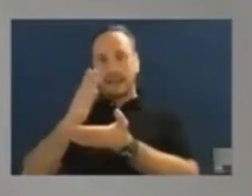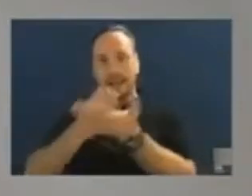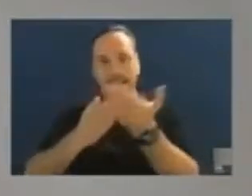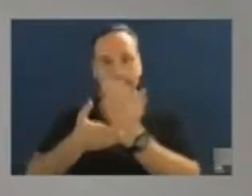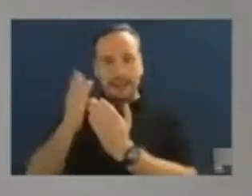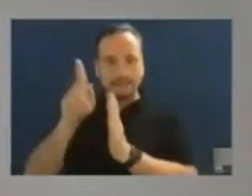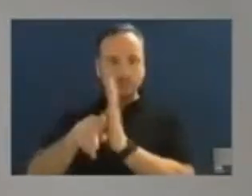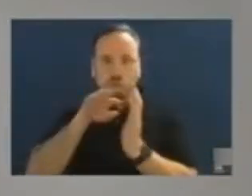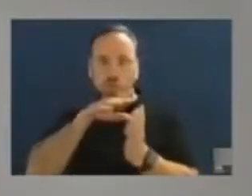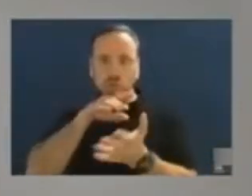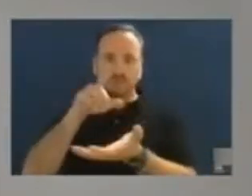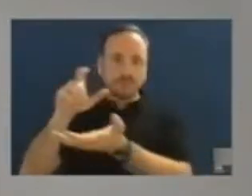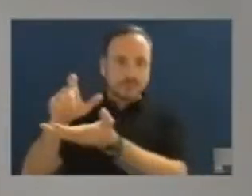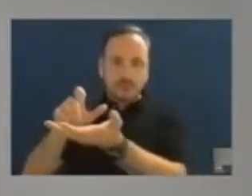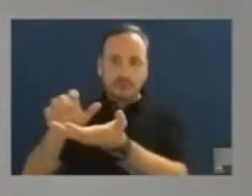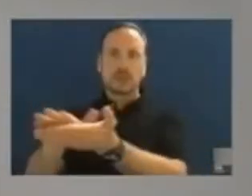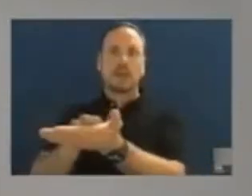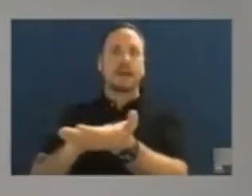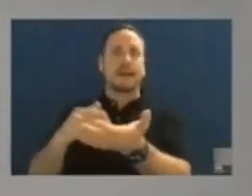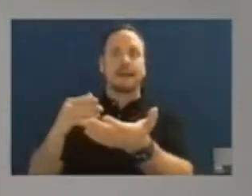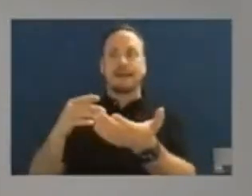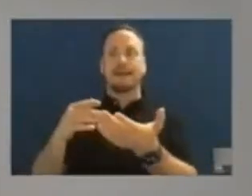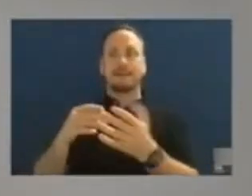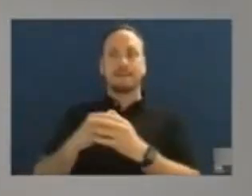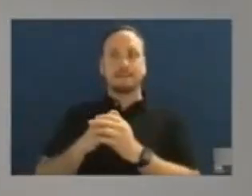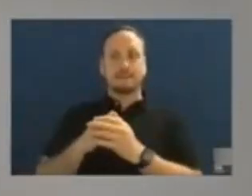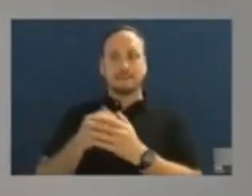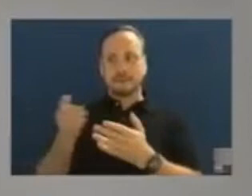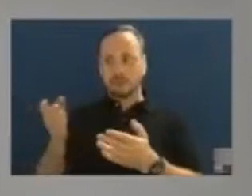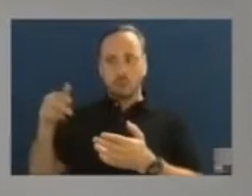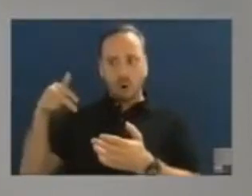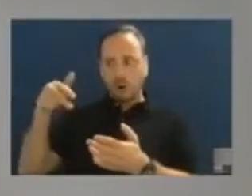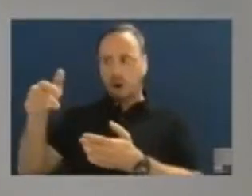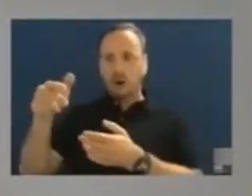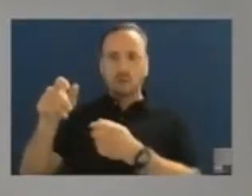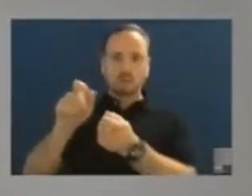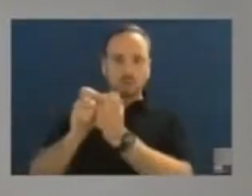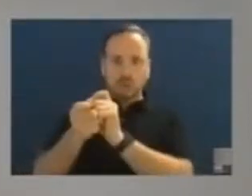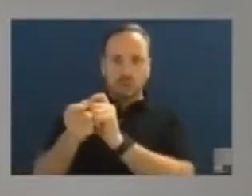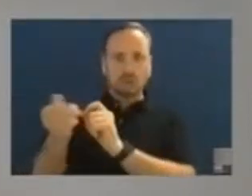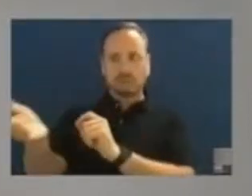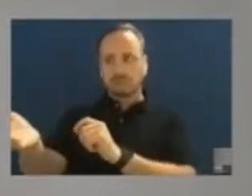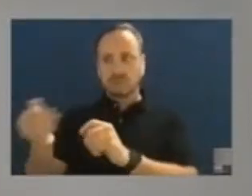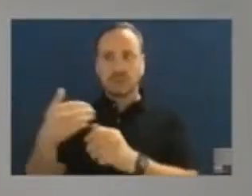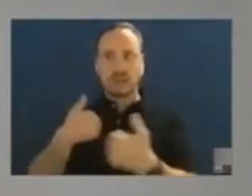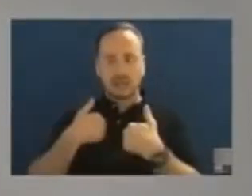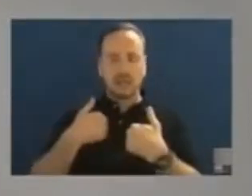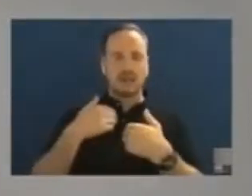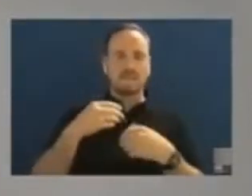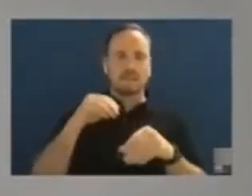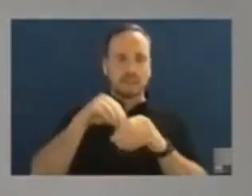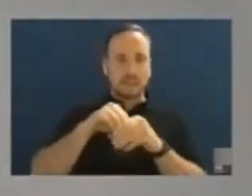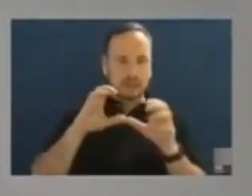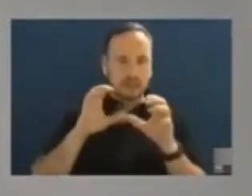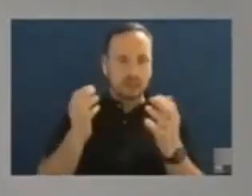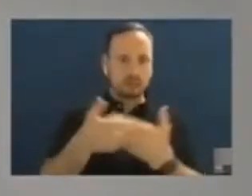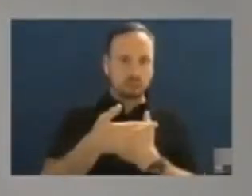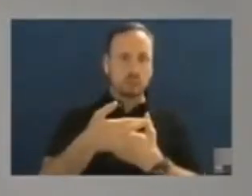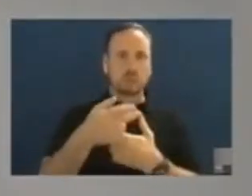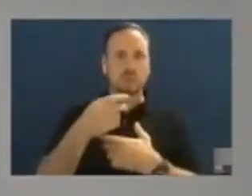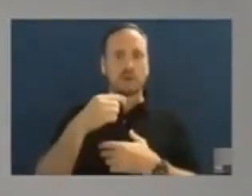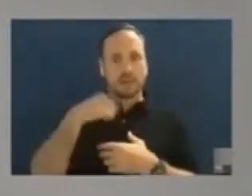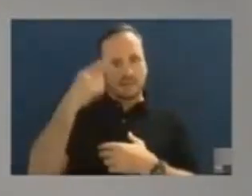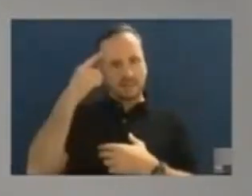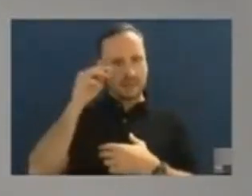they're making that transition. So there would also be that same area that would be there inside those classrooms. And I think Ms. Elling, when she was here as part of